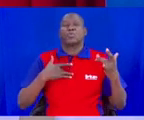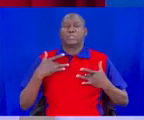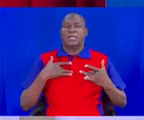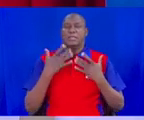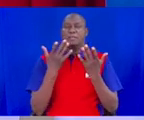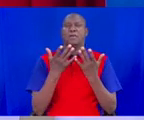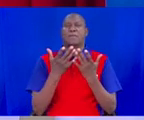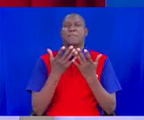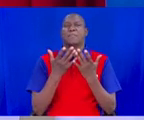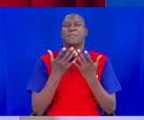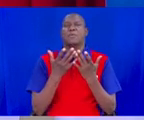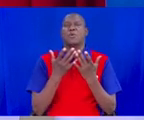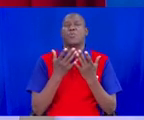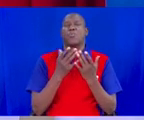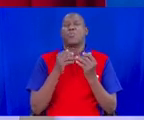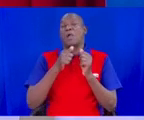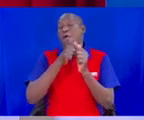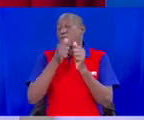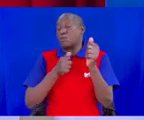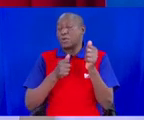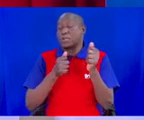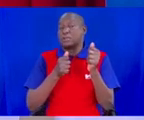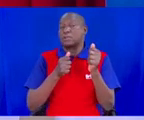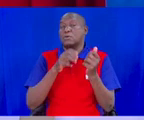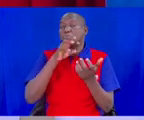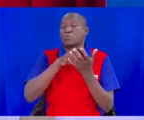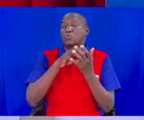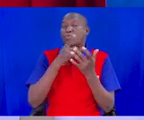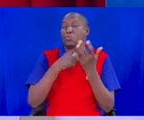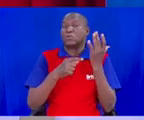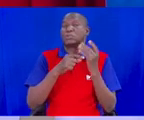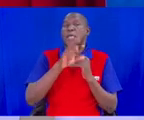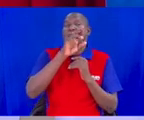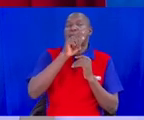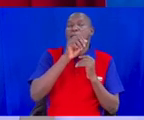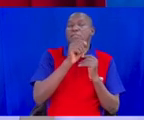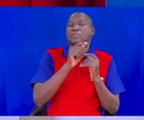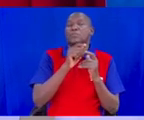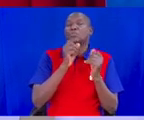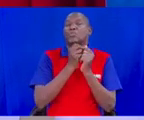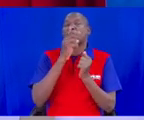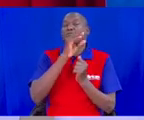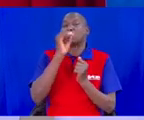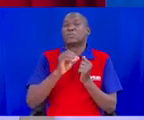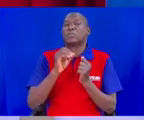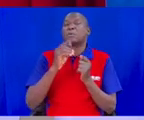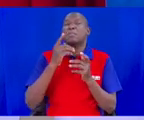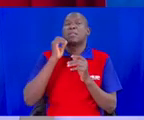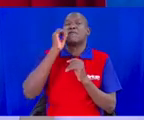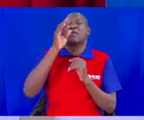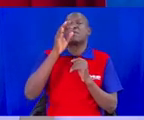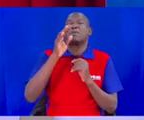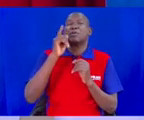position whereby we're giving you a rate, maybe 12-13%, but down the road we tell you we need to